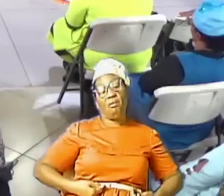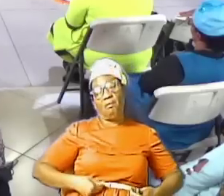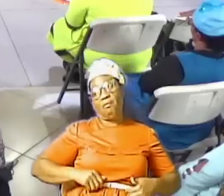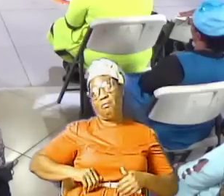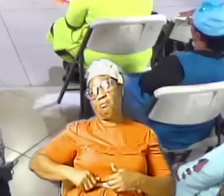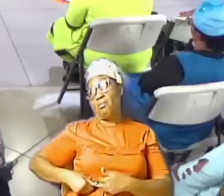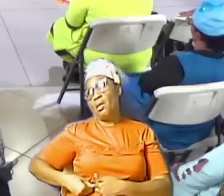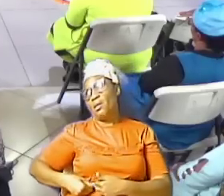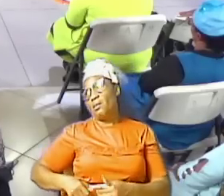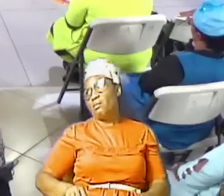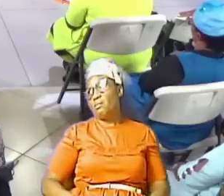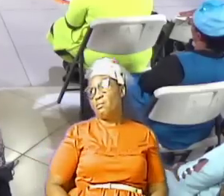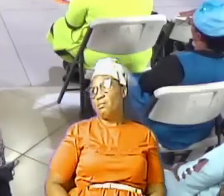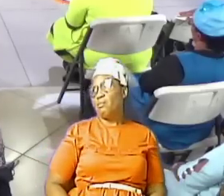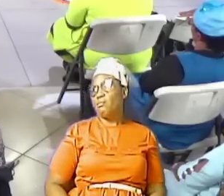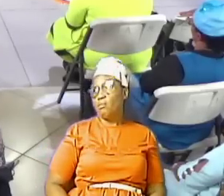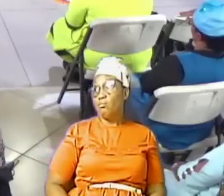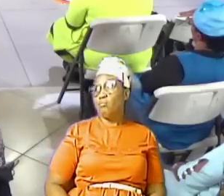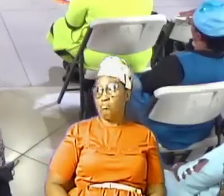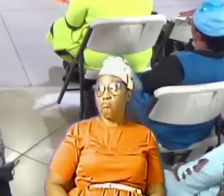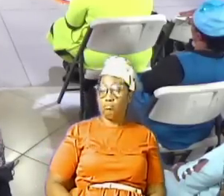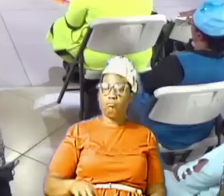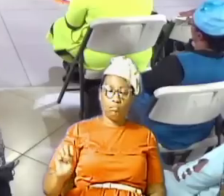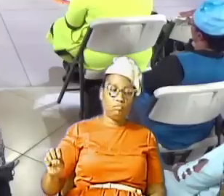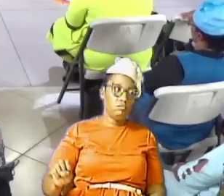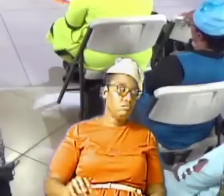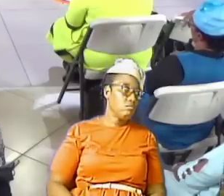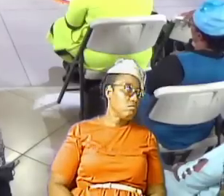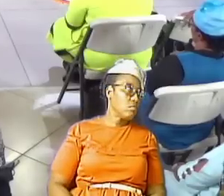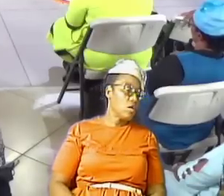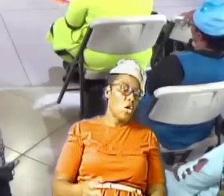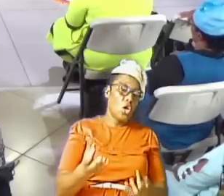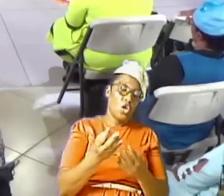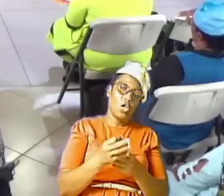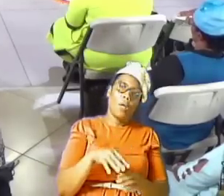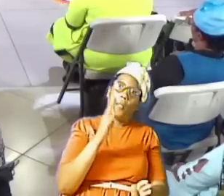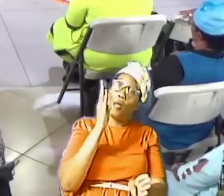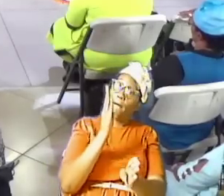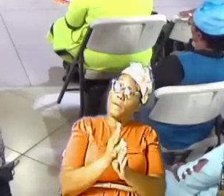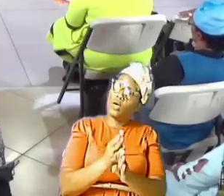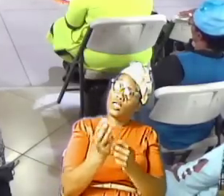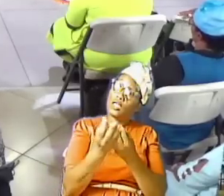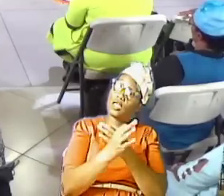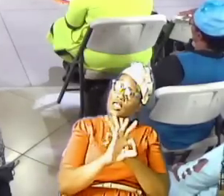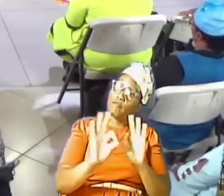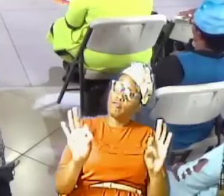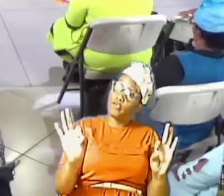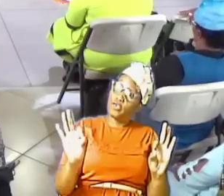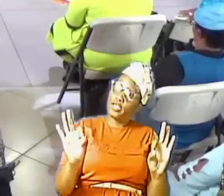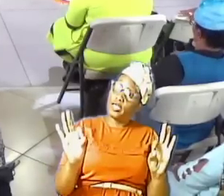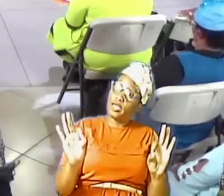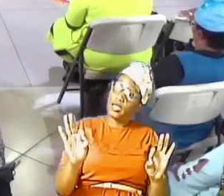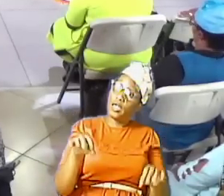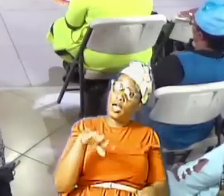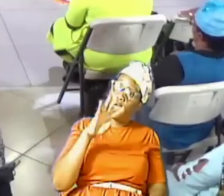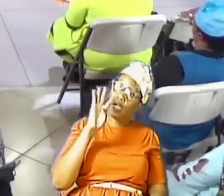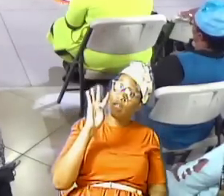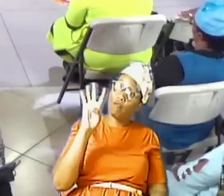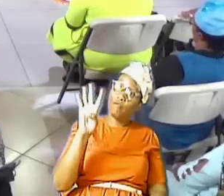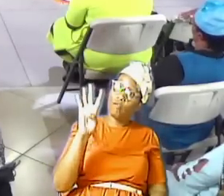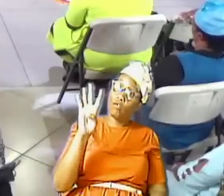can accommodate you. And it's free of cost. And it's the 4th of